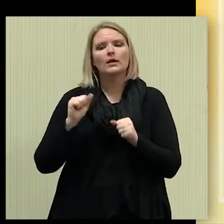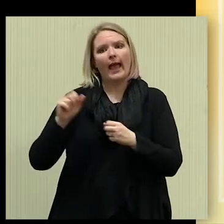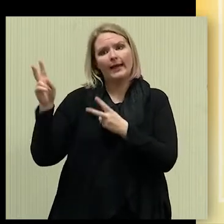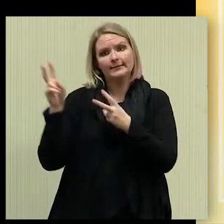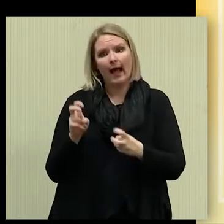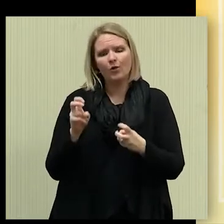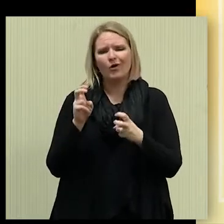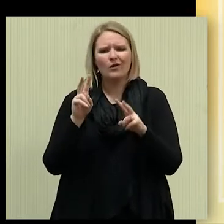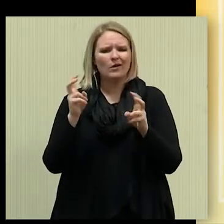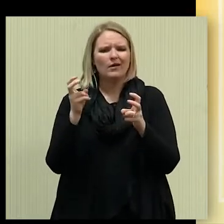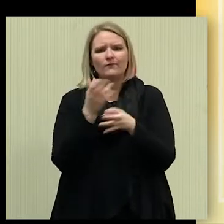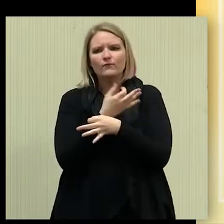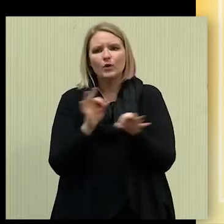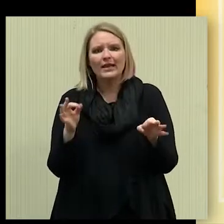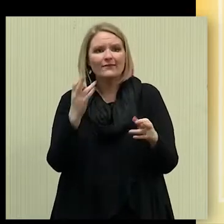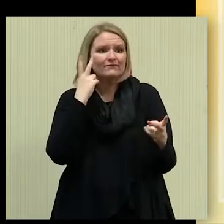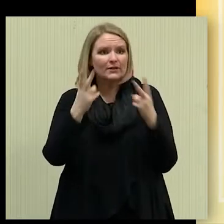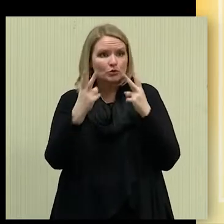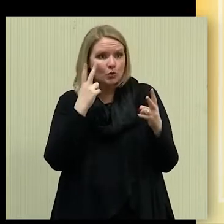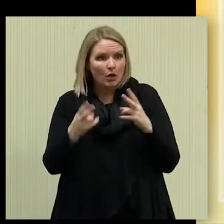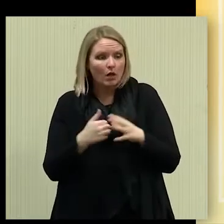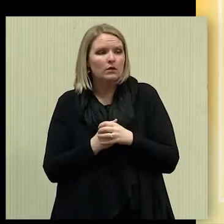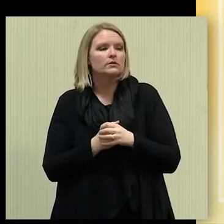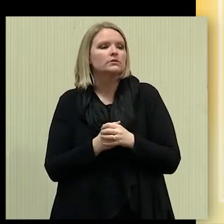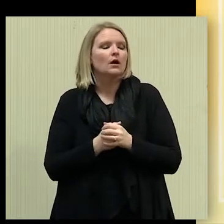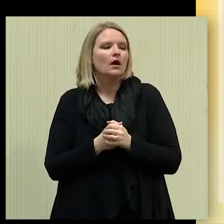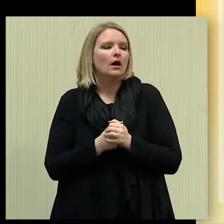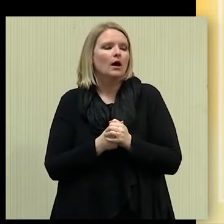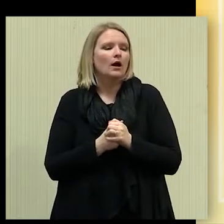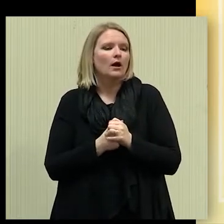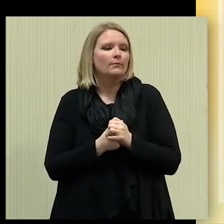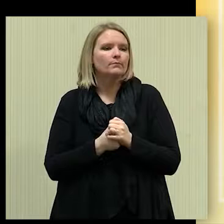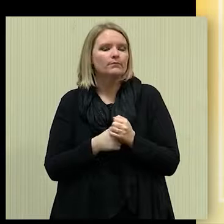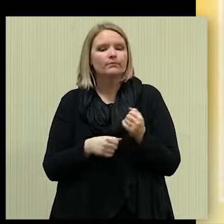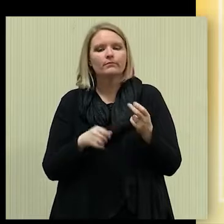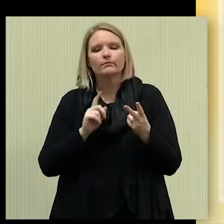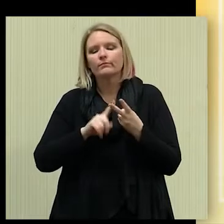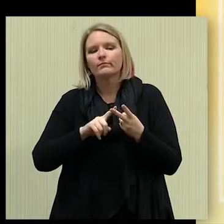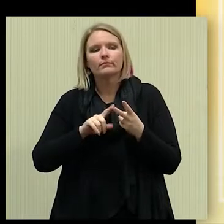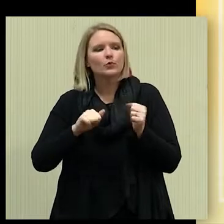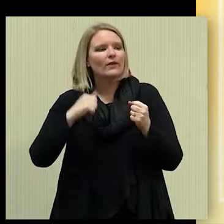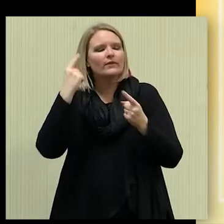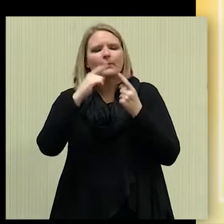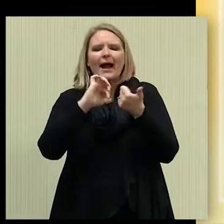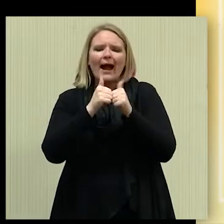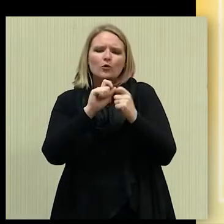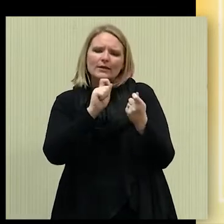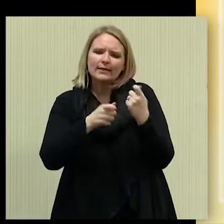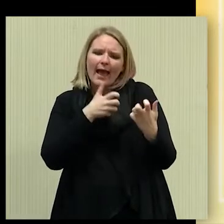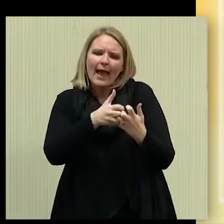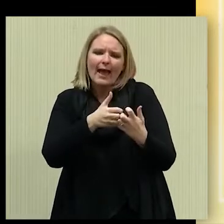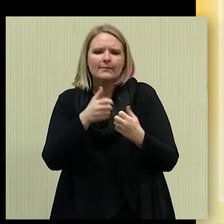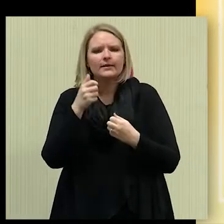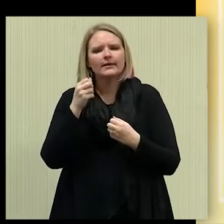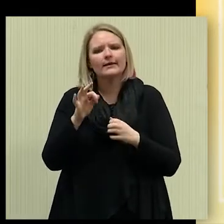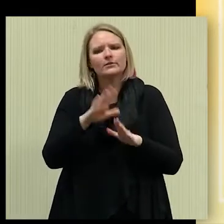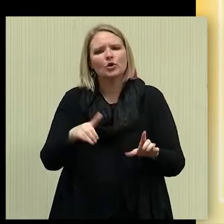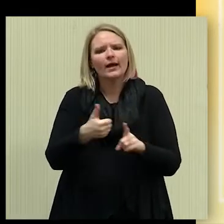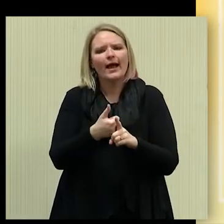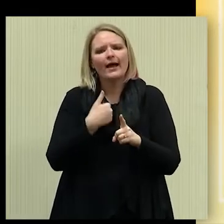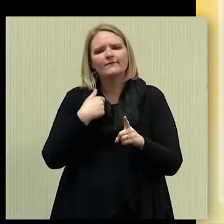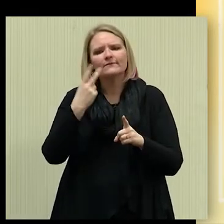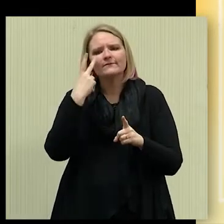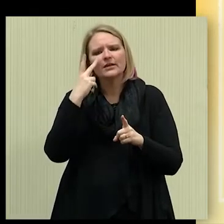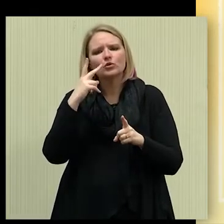download free visuals that you could use, or you could think about how to adapt those if you had children with visual impairments,